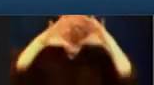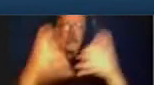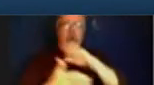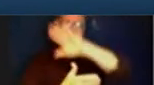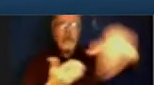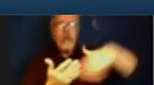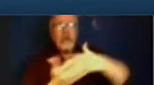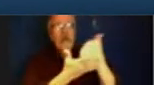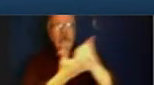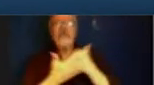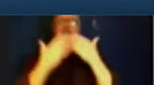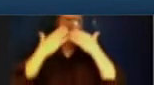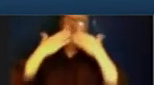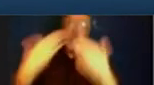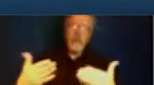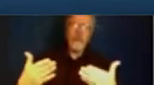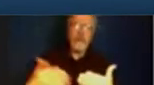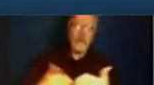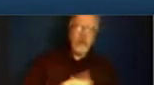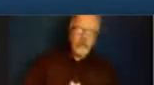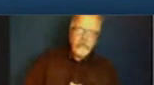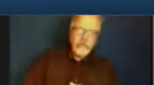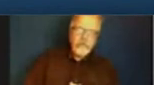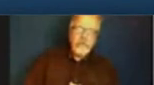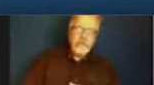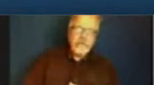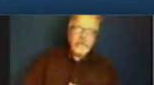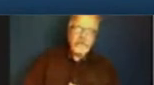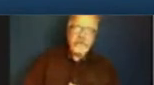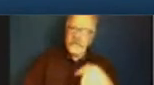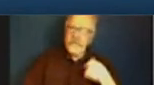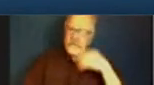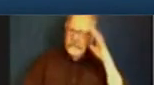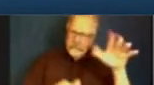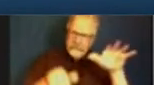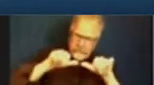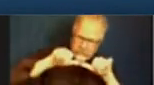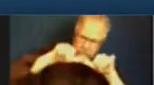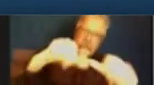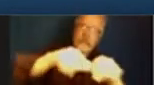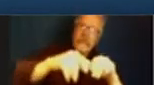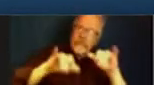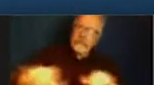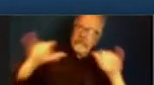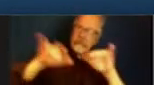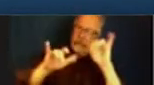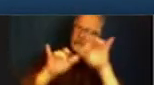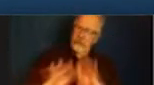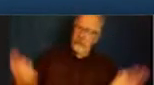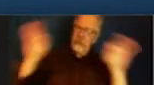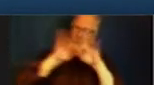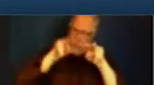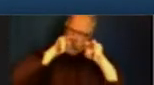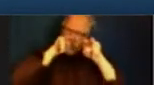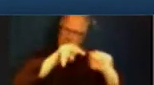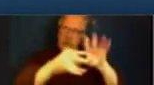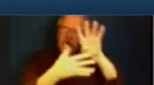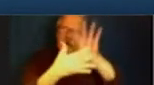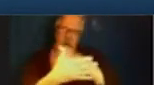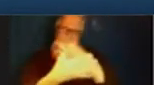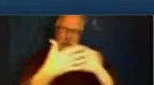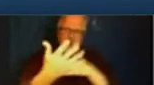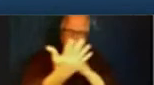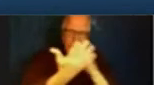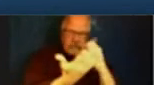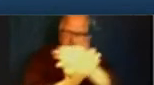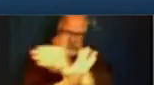So we're going to continue to monitor our healthcare system as the key metric on how we continue to navigate this surge.